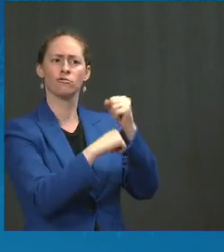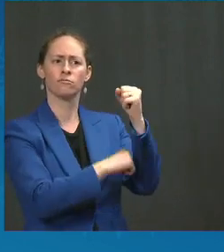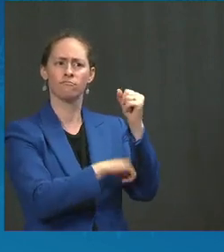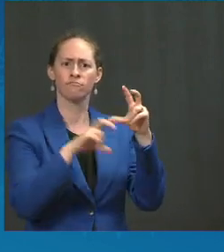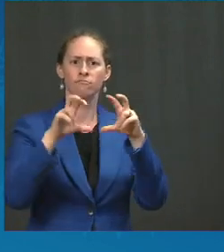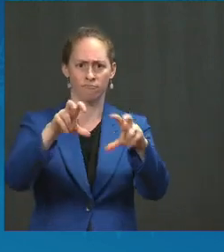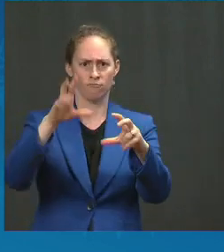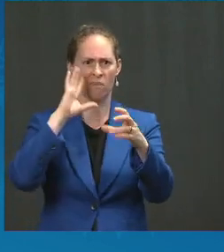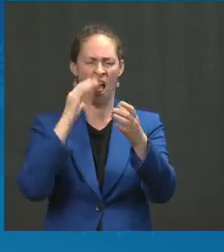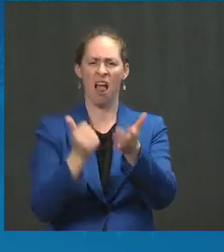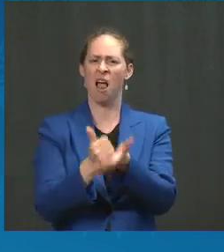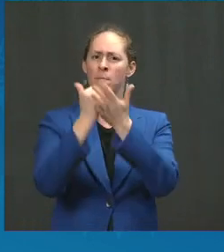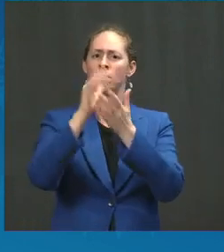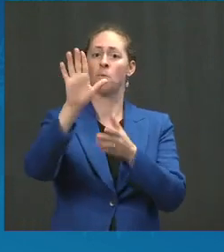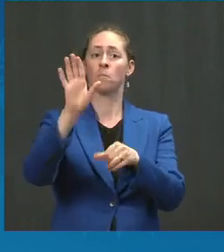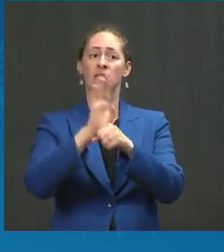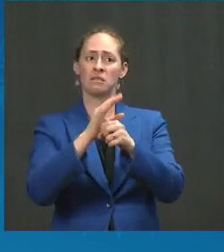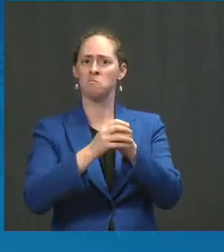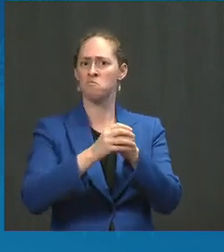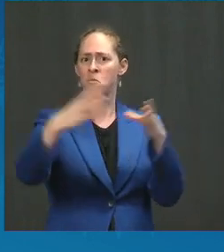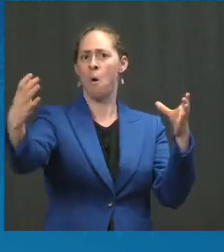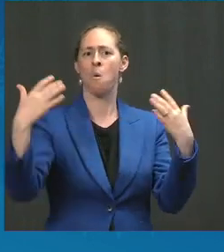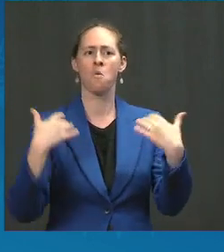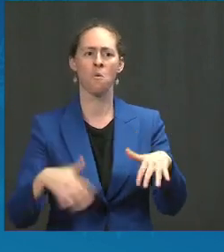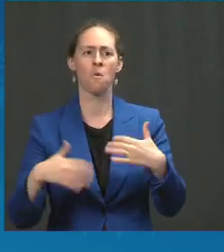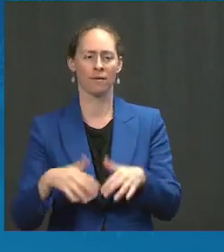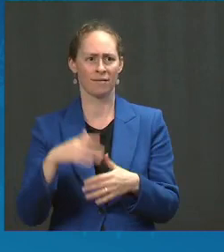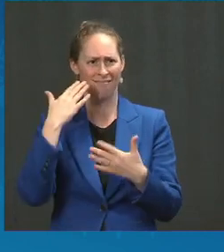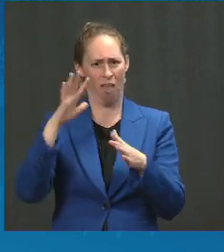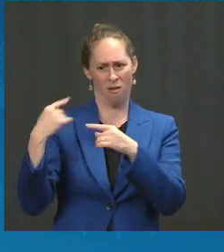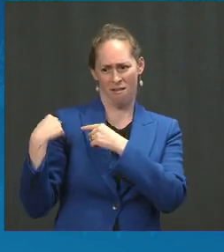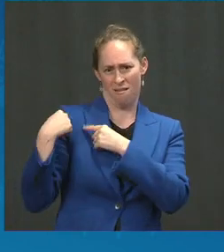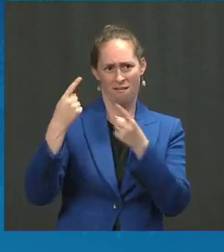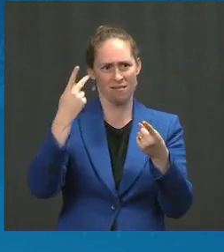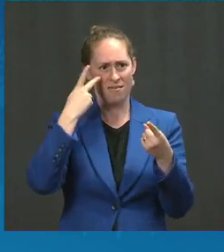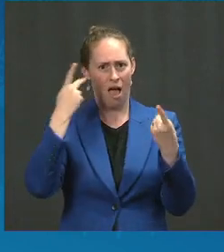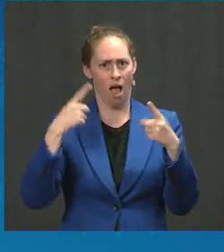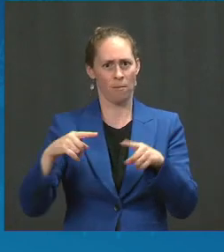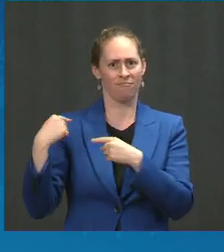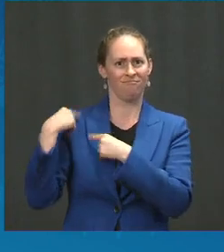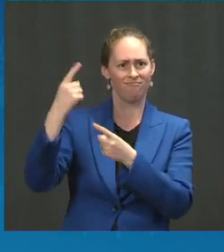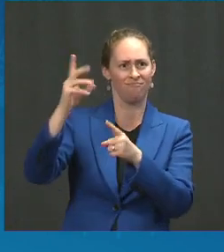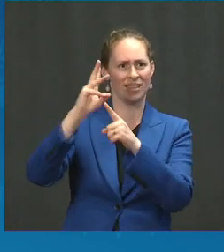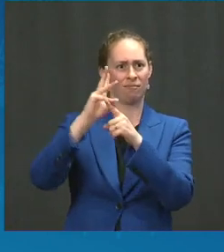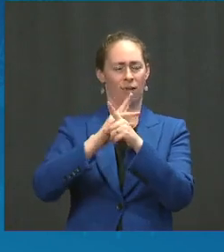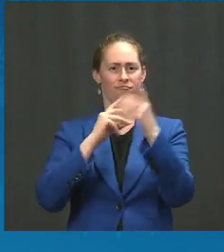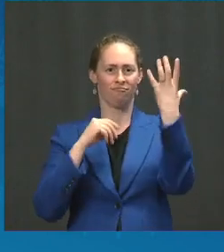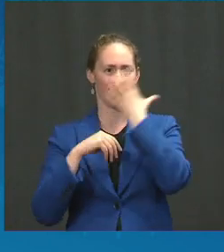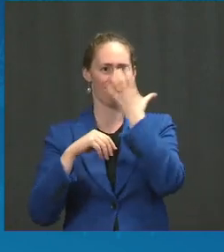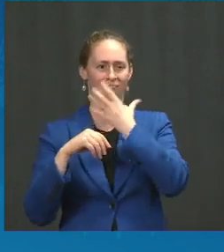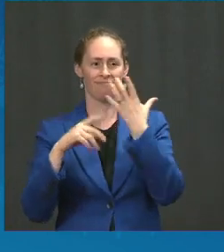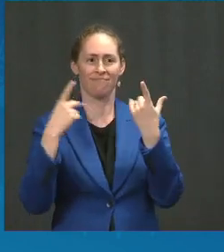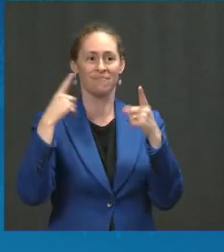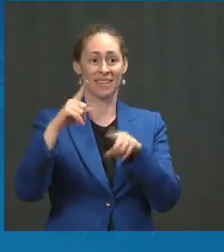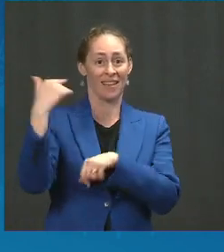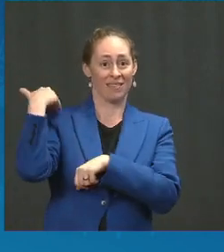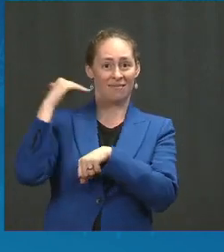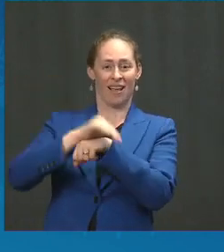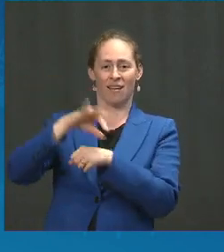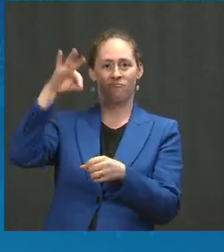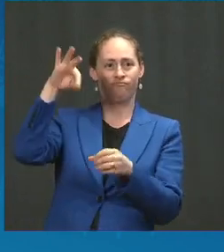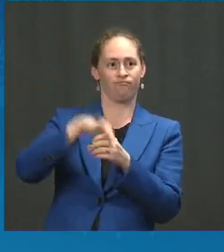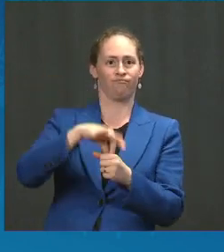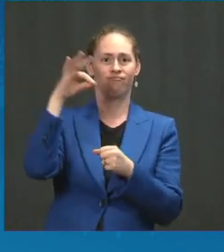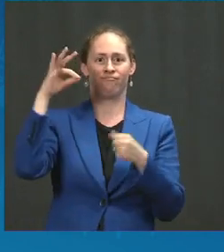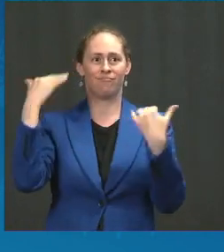of work that, as you all know, has been happening in these last 6 months to do just that. And there was a big vote last night. I'm sure many of you were tracking